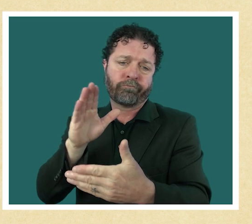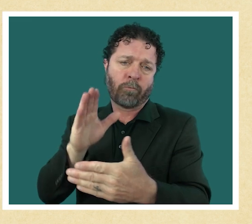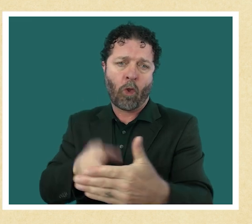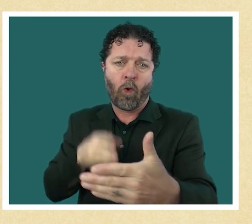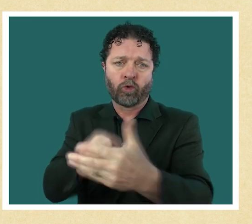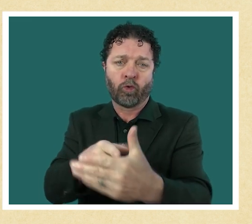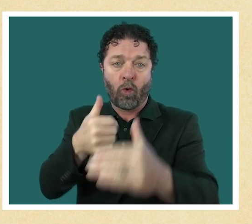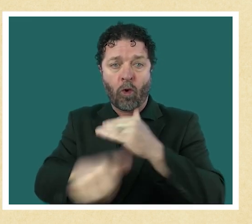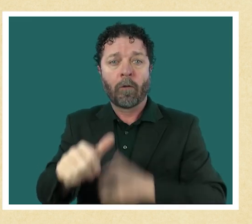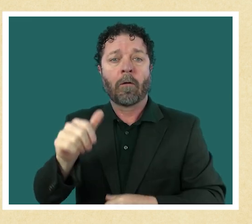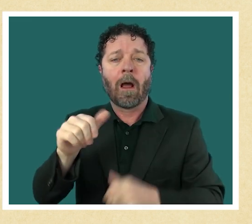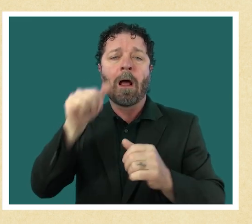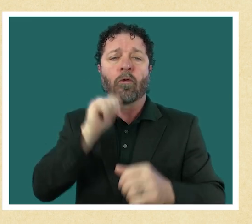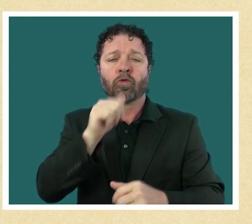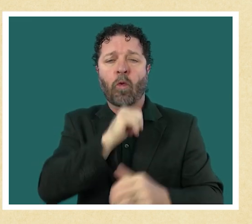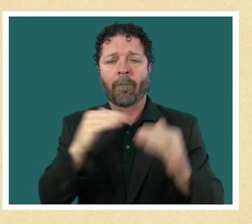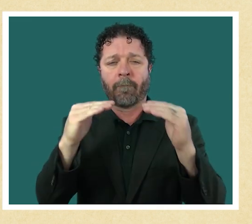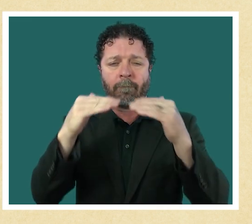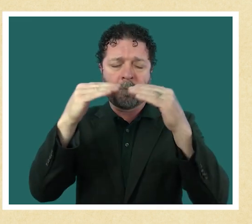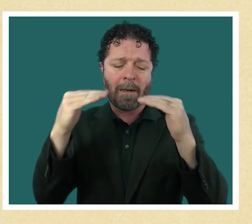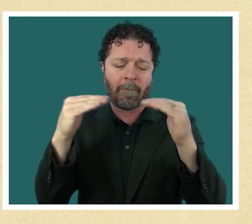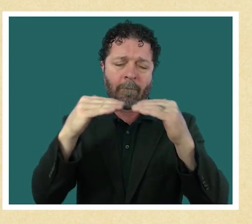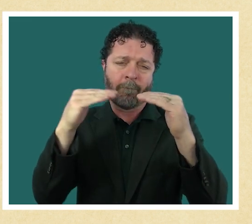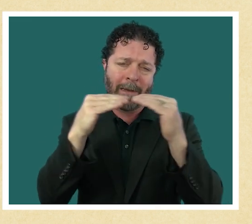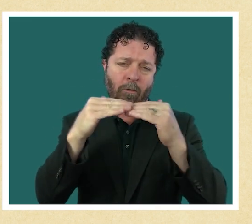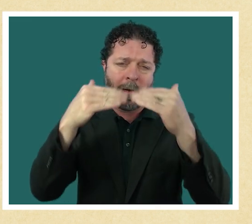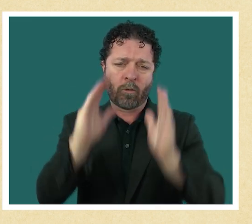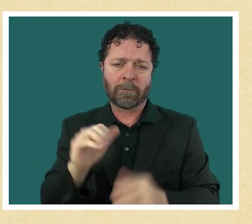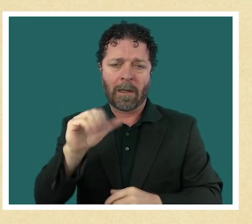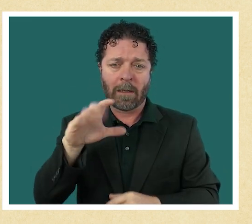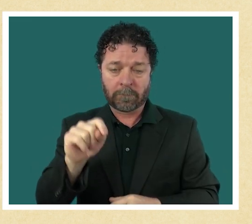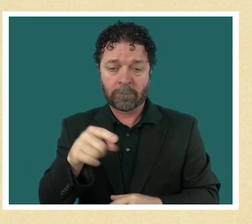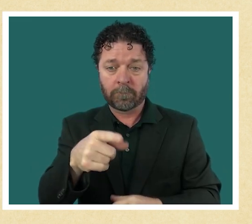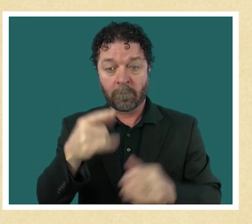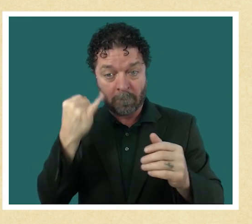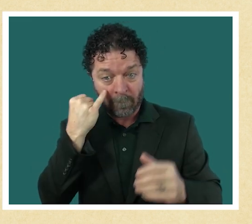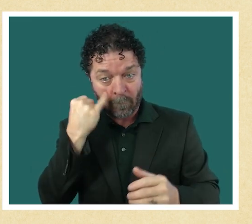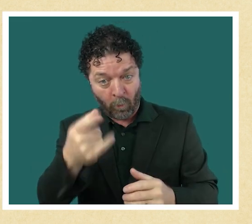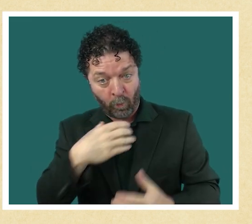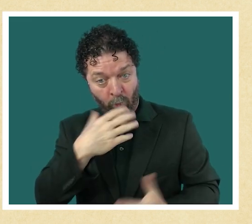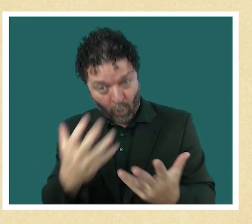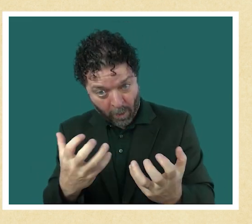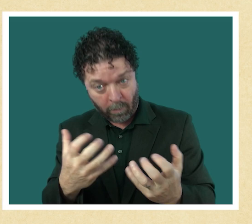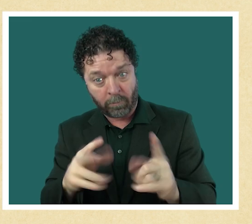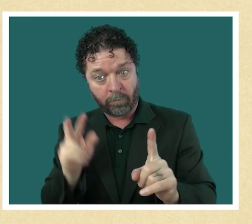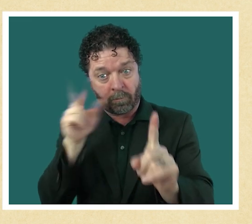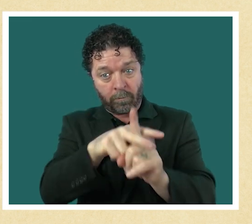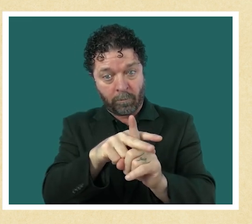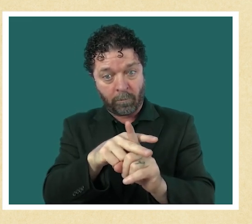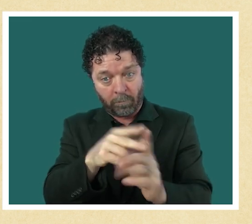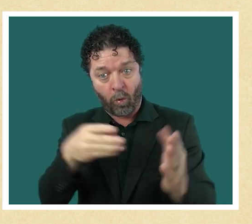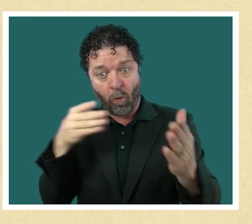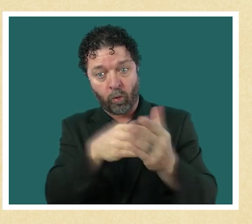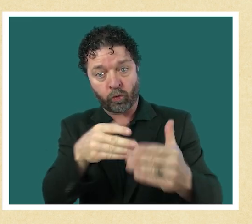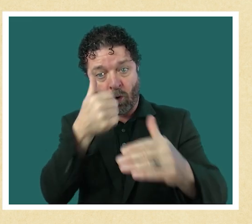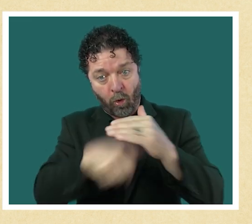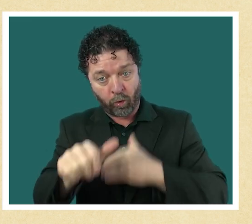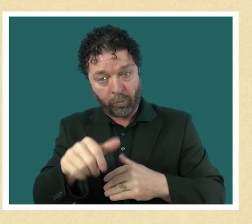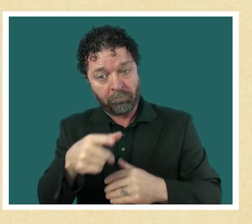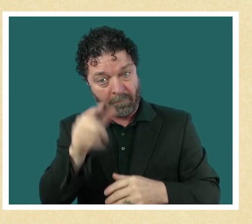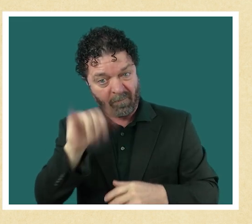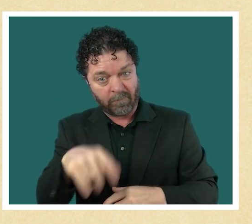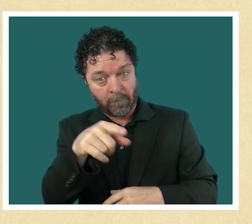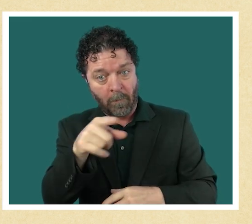administrative charge. In Arizona, if you wish to file a lawsuit under the Fair Housing Act, you must do so no later than